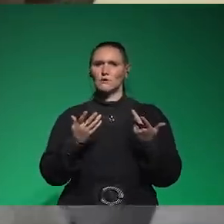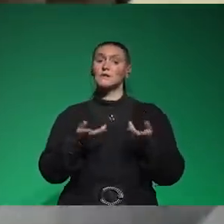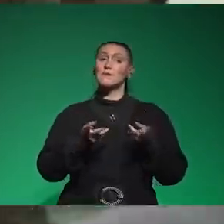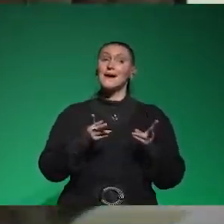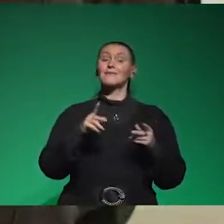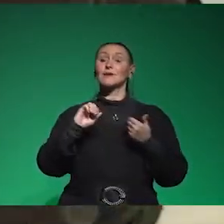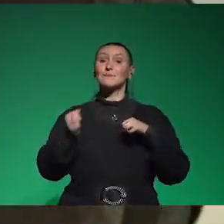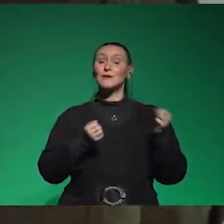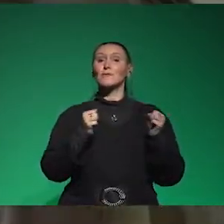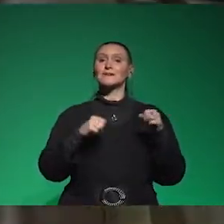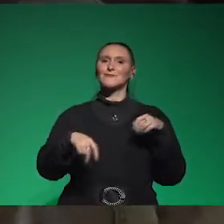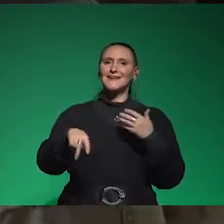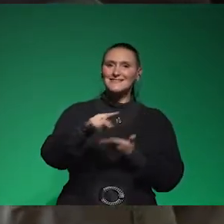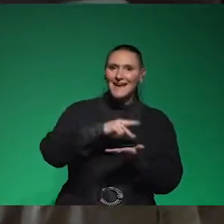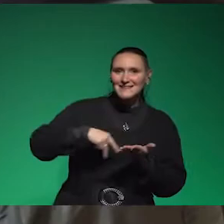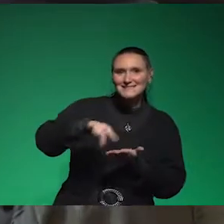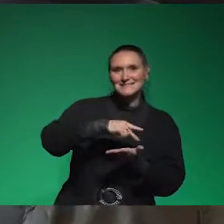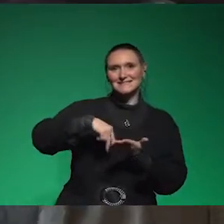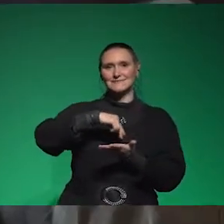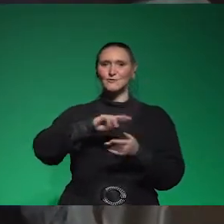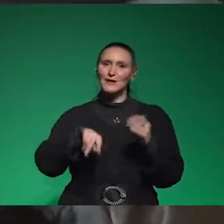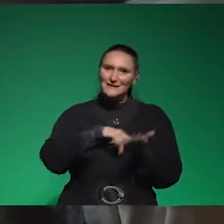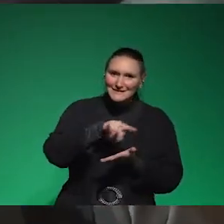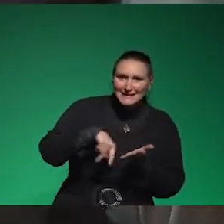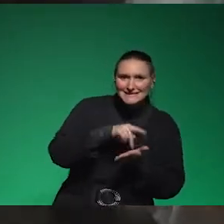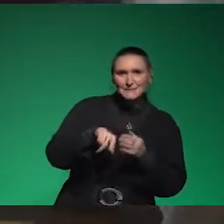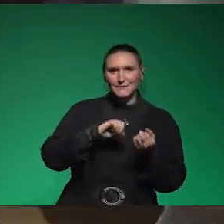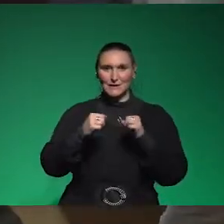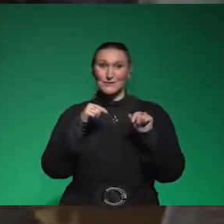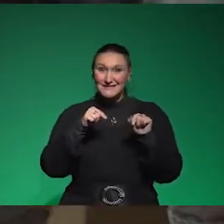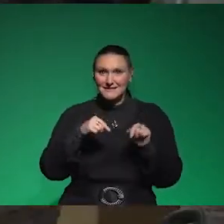So this Malay dance, and it can be also one of the